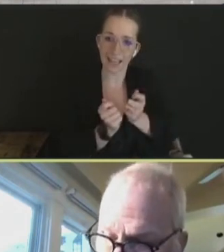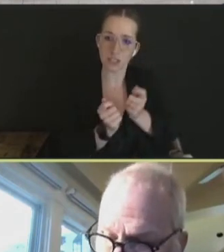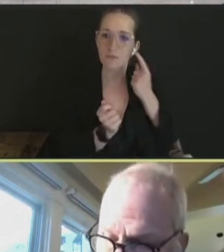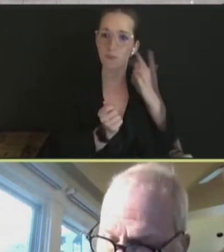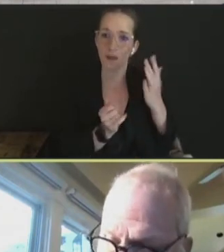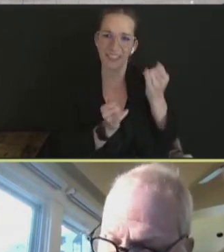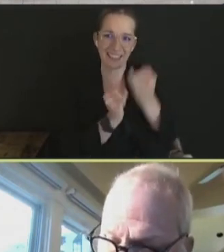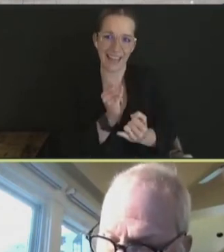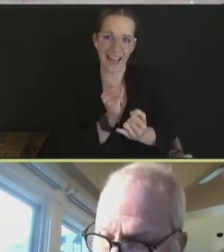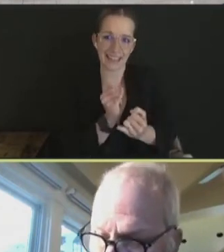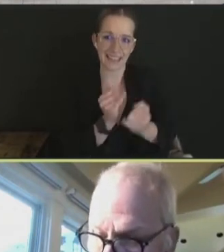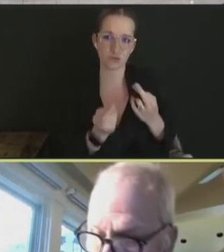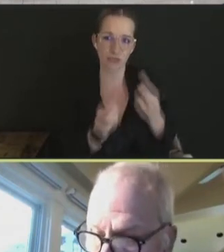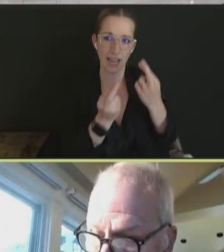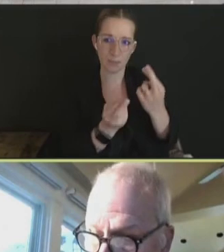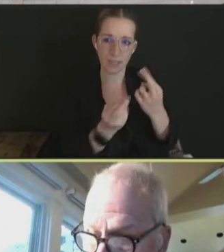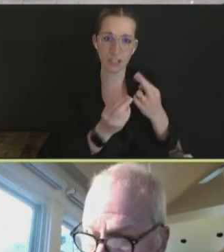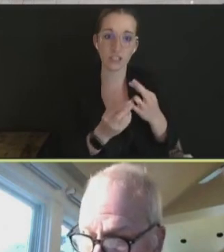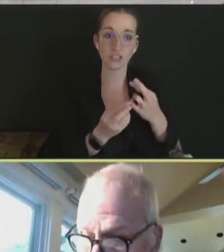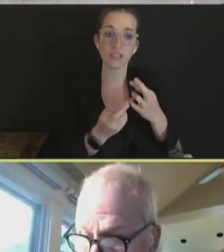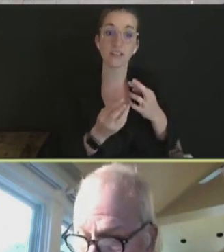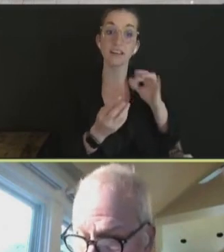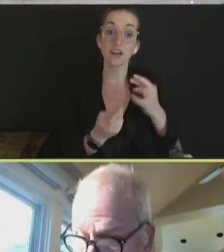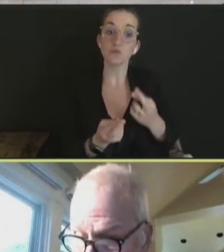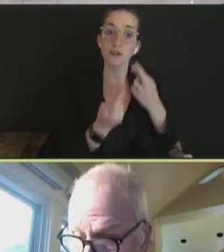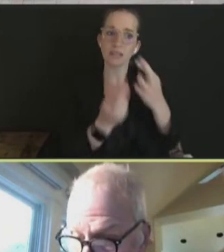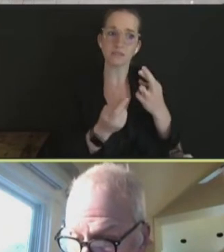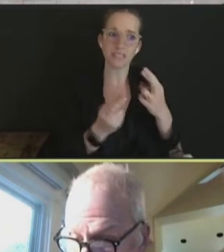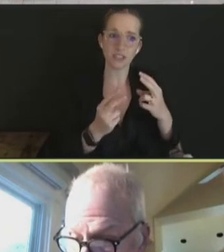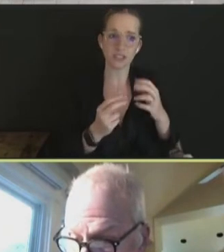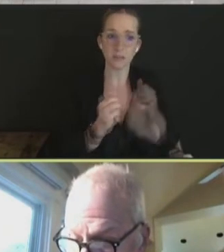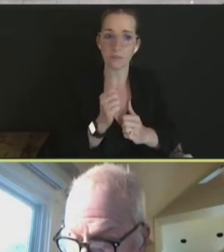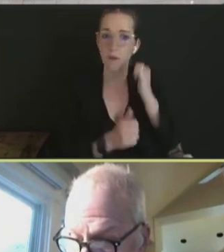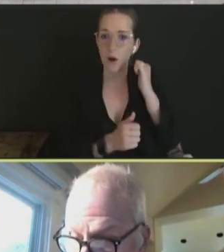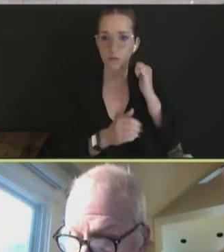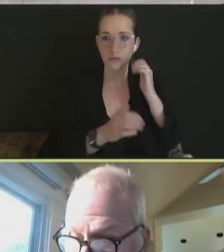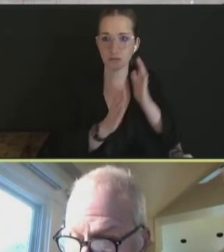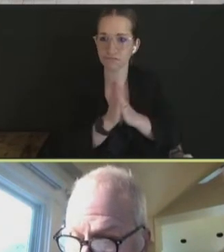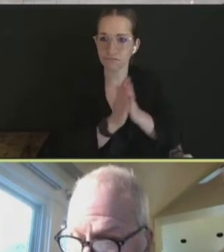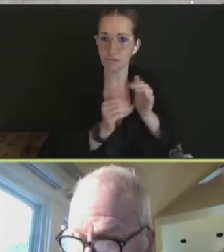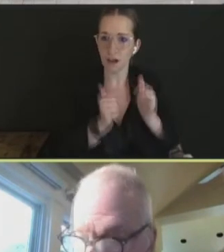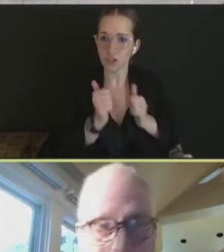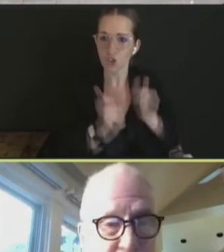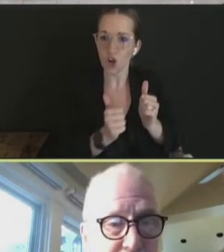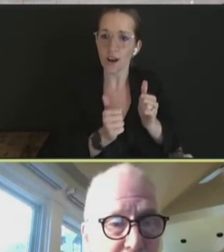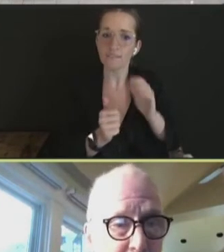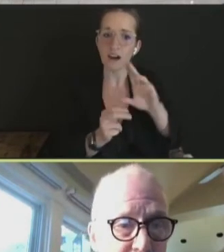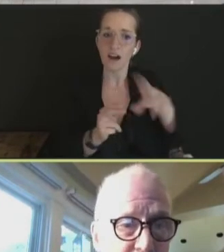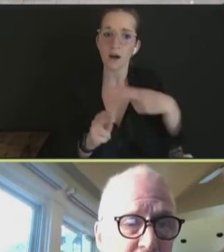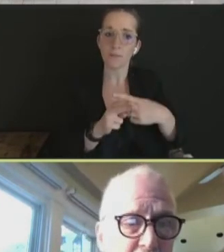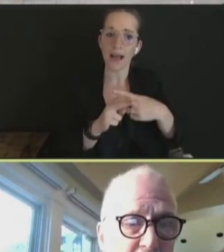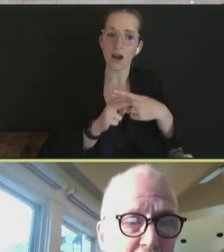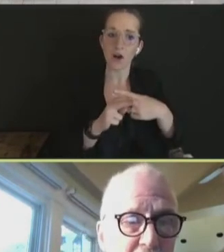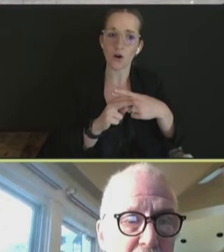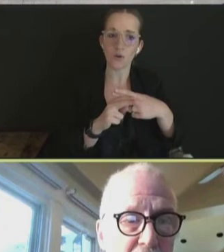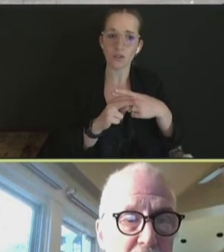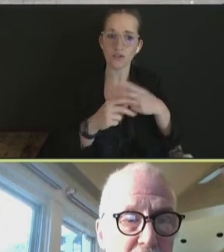This is the recommendation that's most assertive, it seems to me, about combating